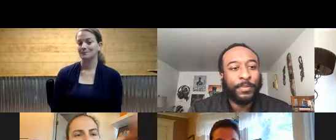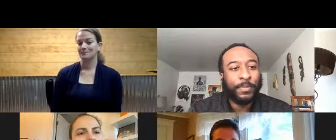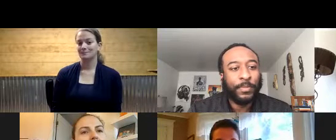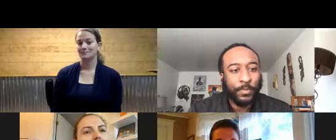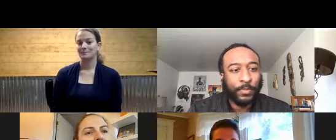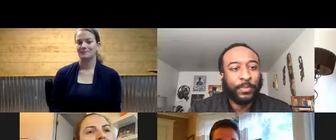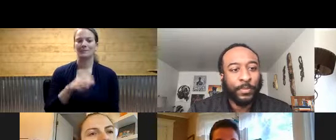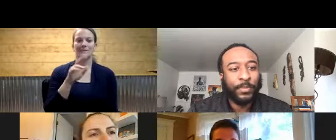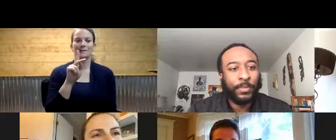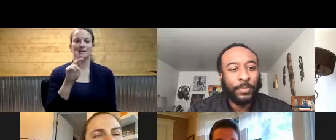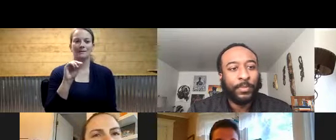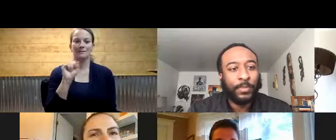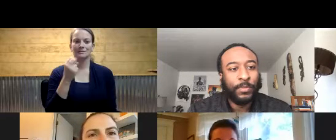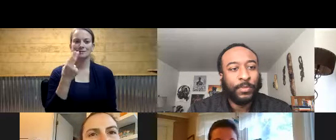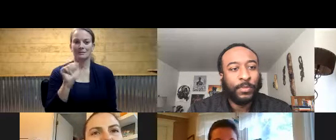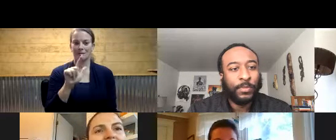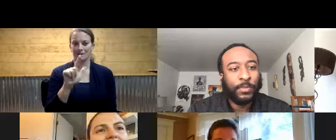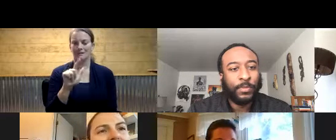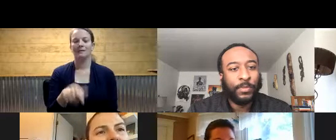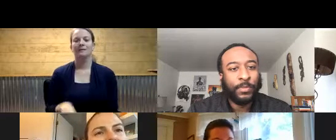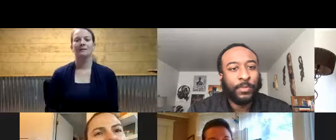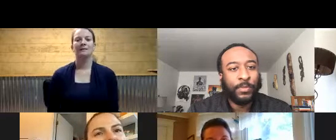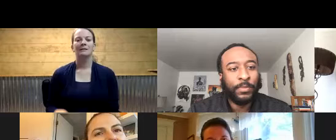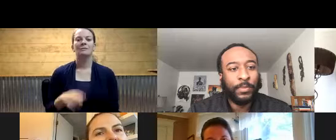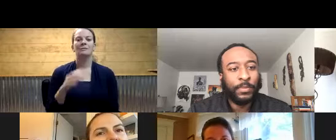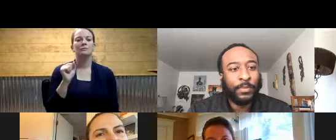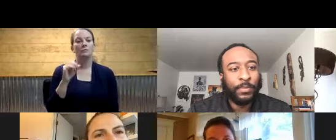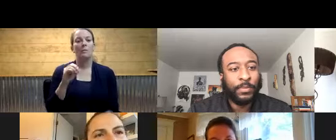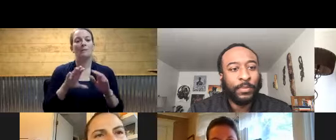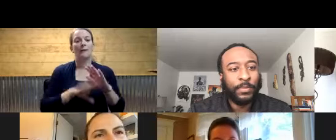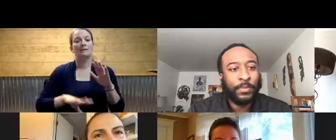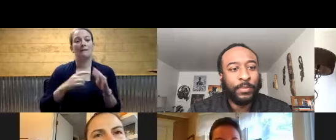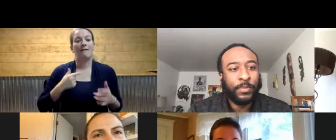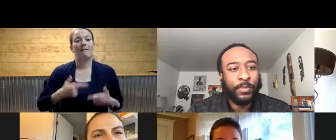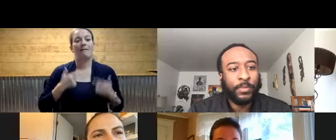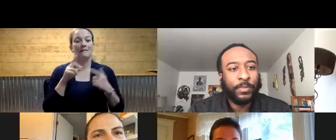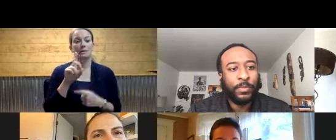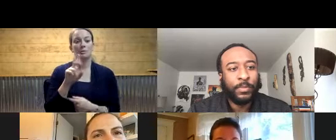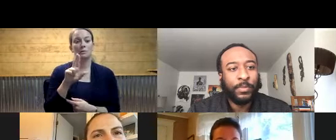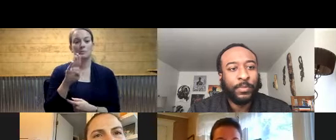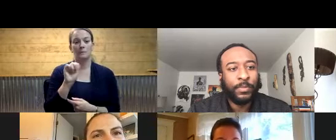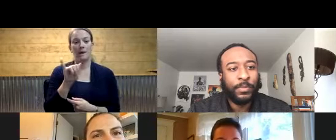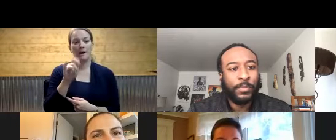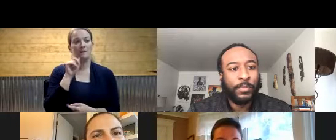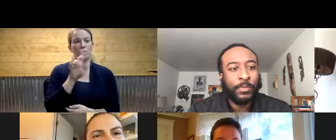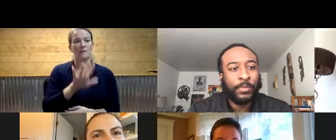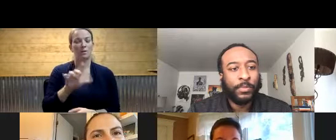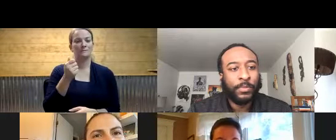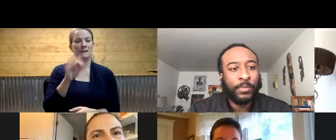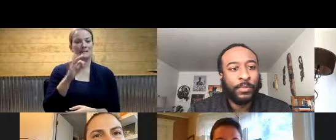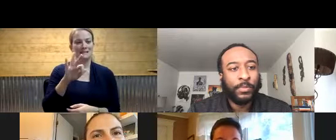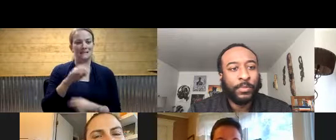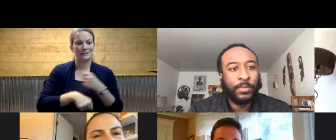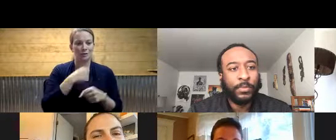I can go next. So basically, I was in Dubai for like 19 years of my life, and then I've